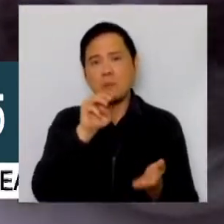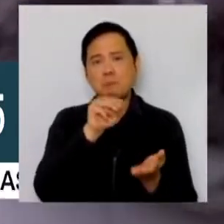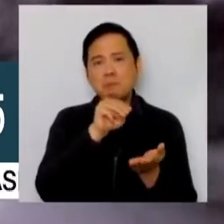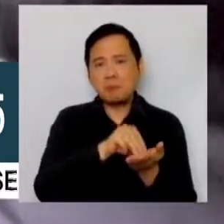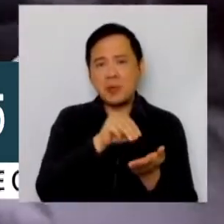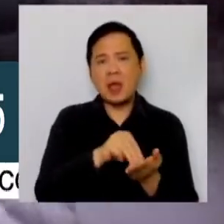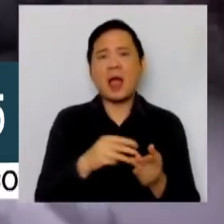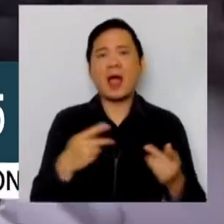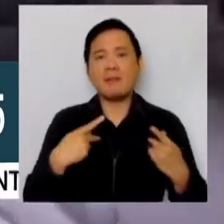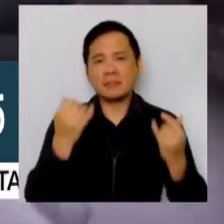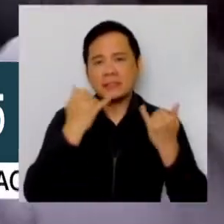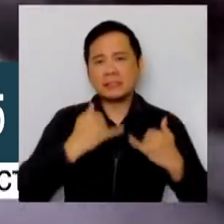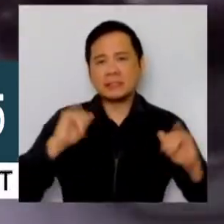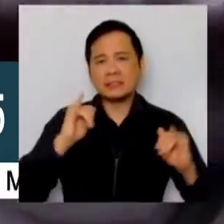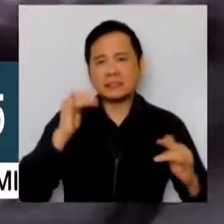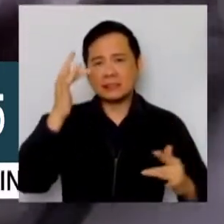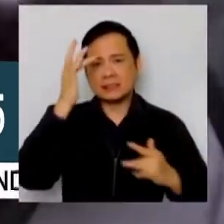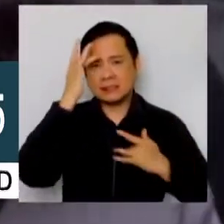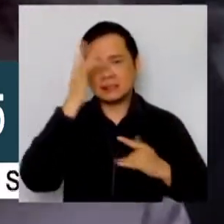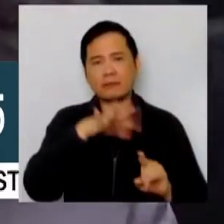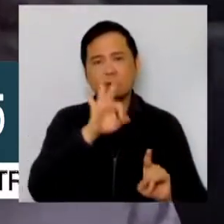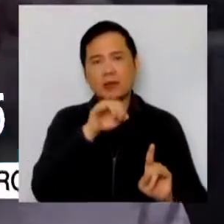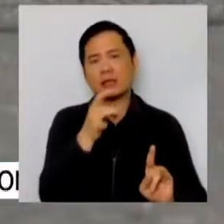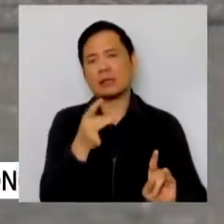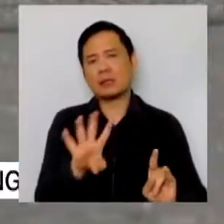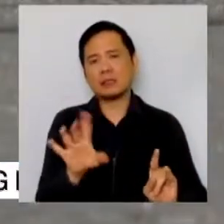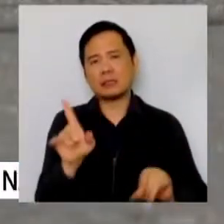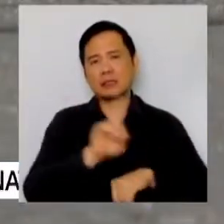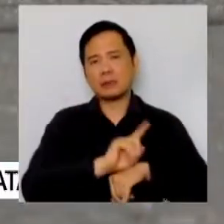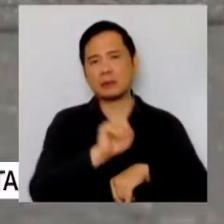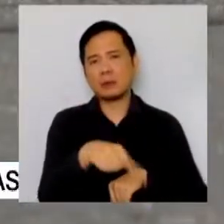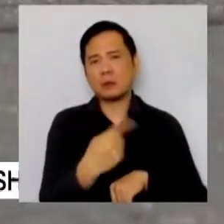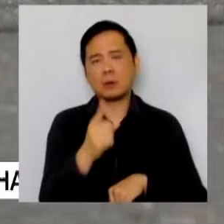cases detected in just one day.